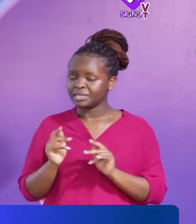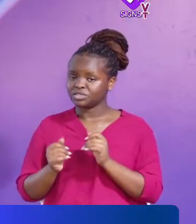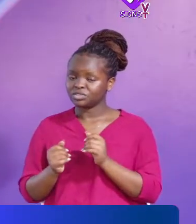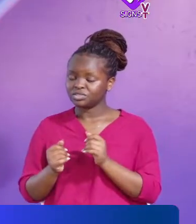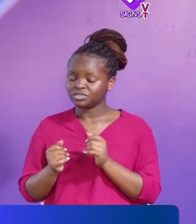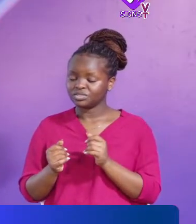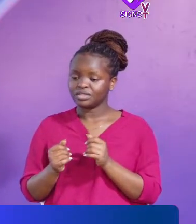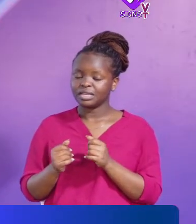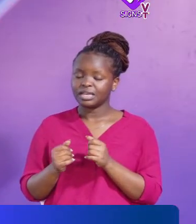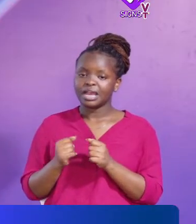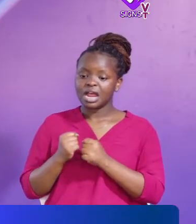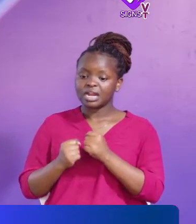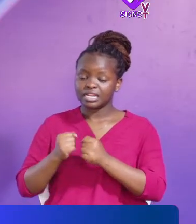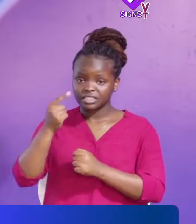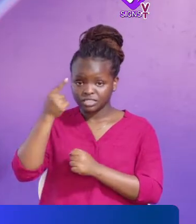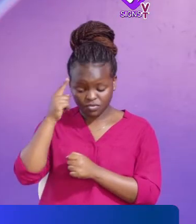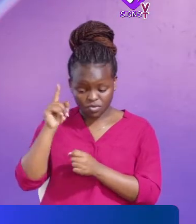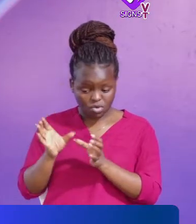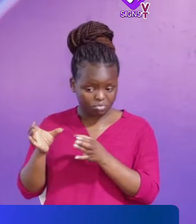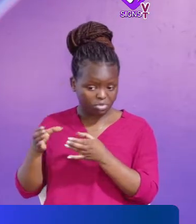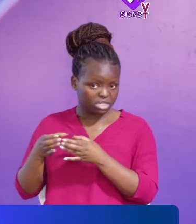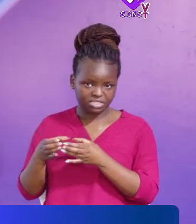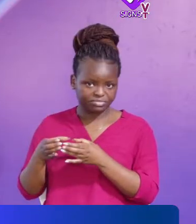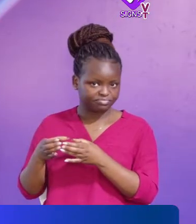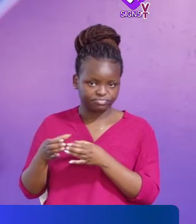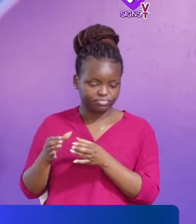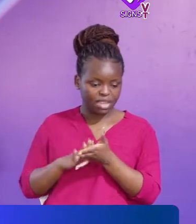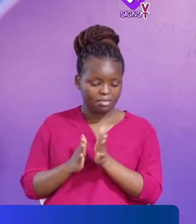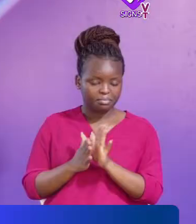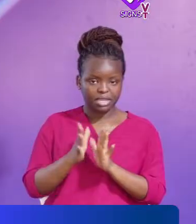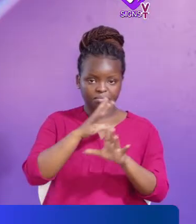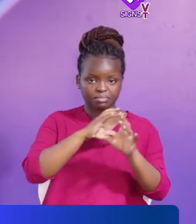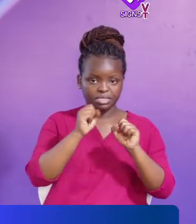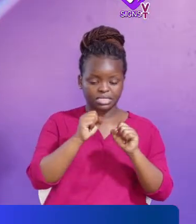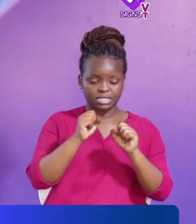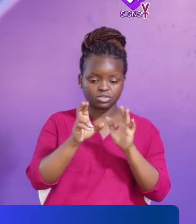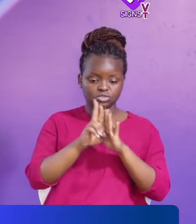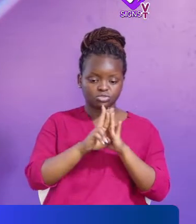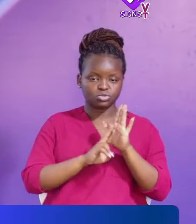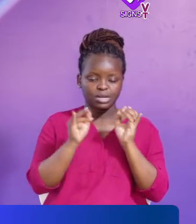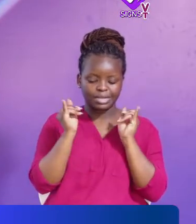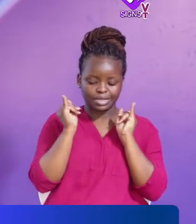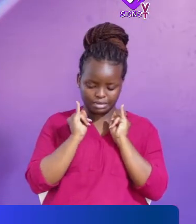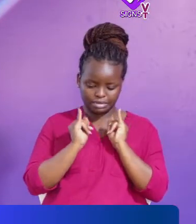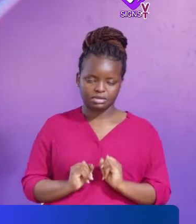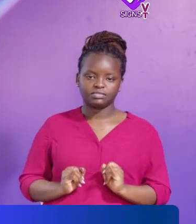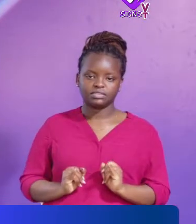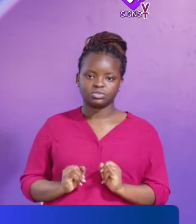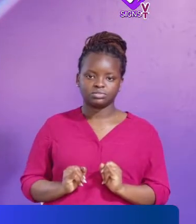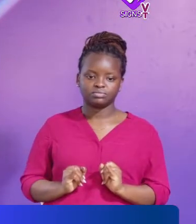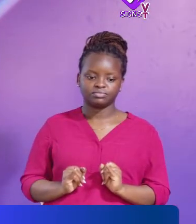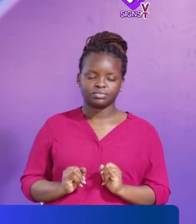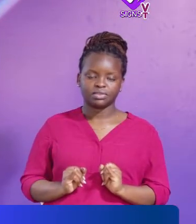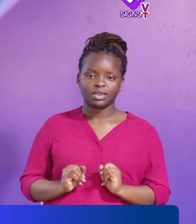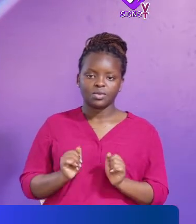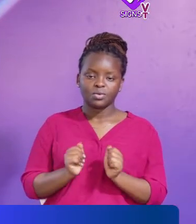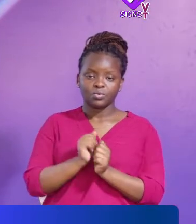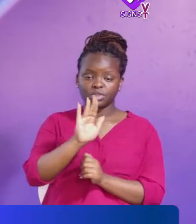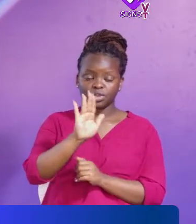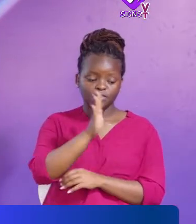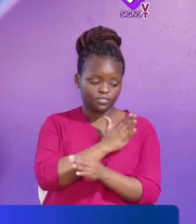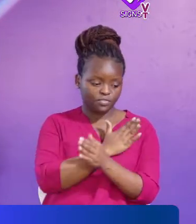community. No. Because when you become president, you rule as an individual. And you rule with your